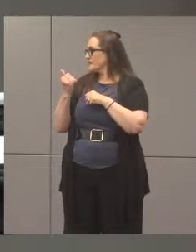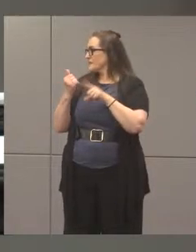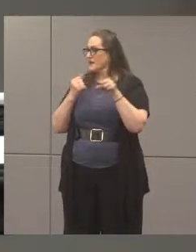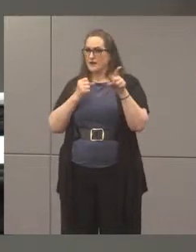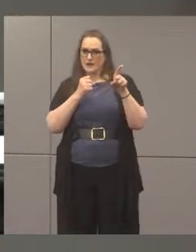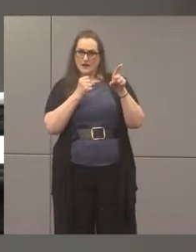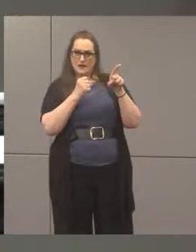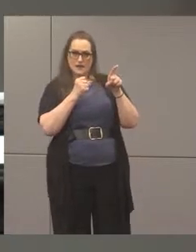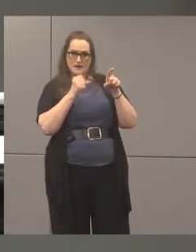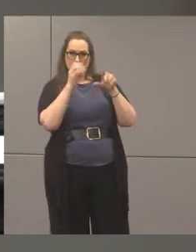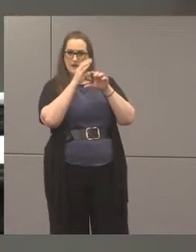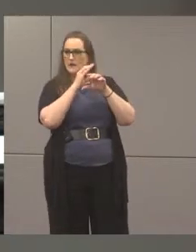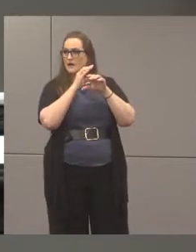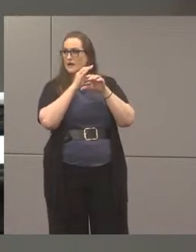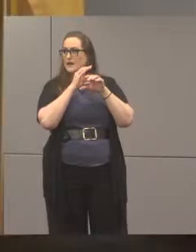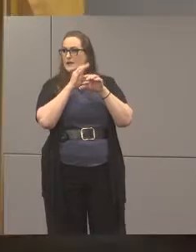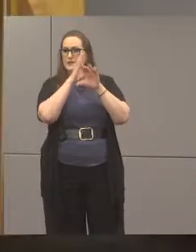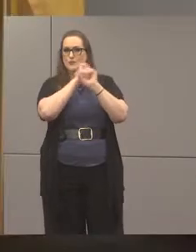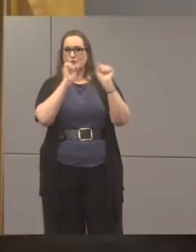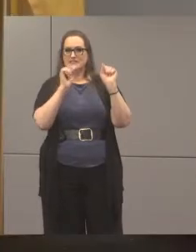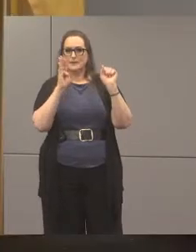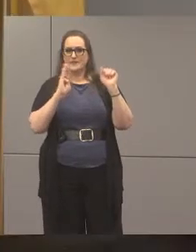you would like